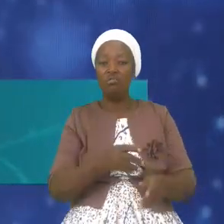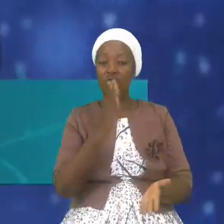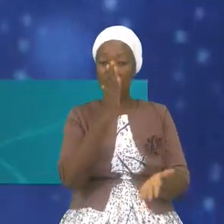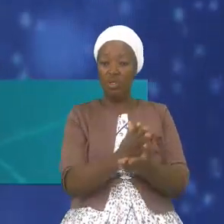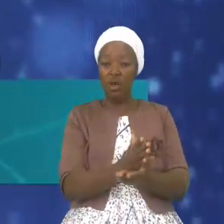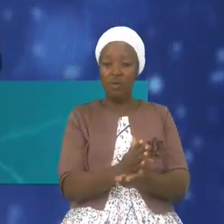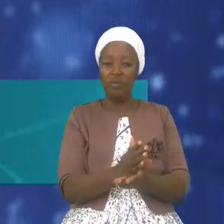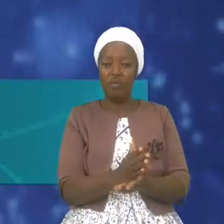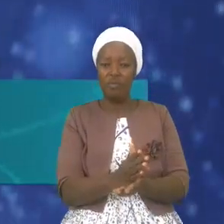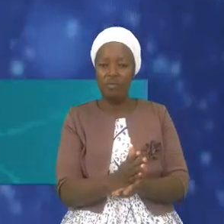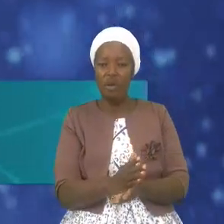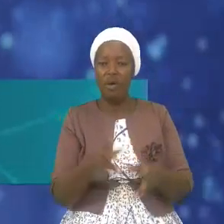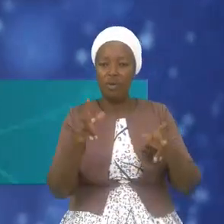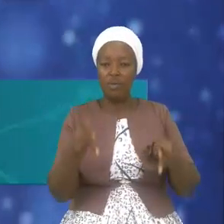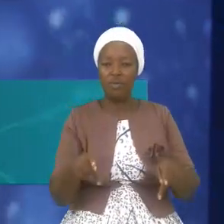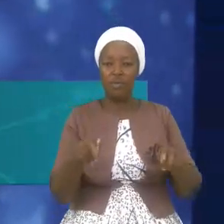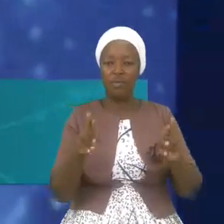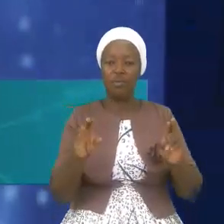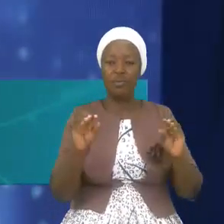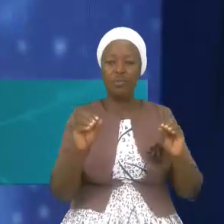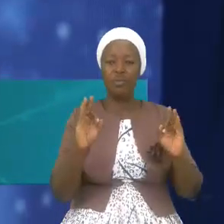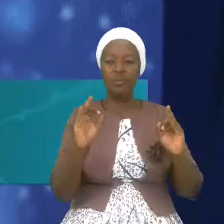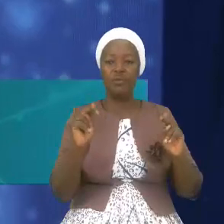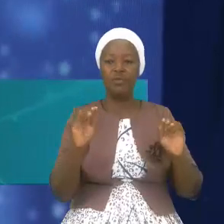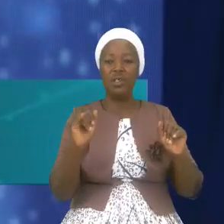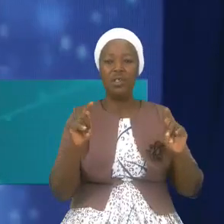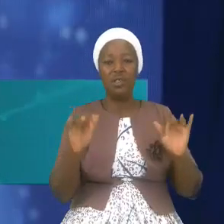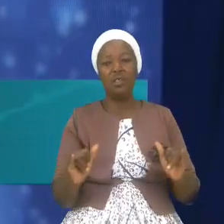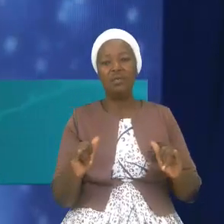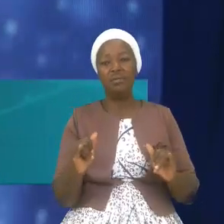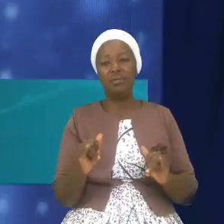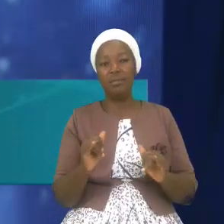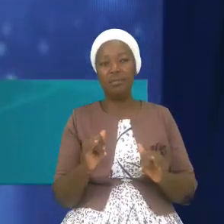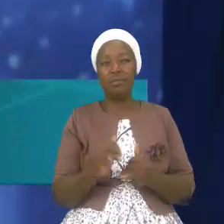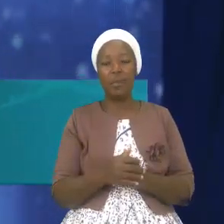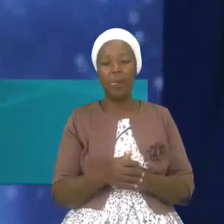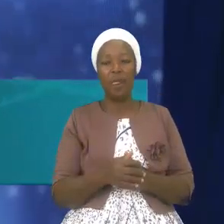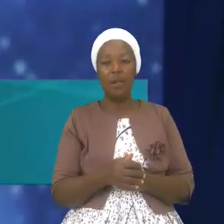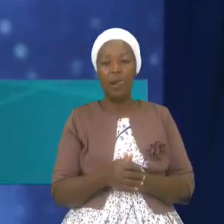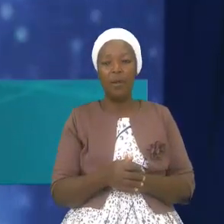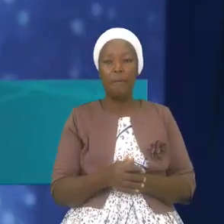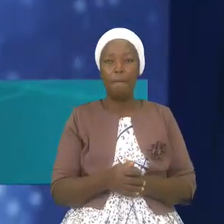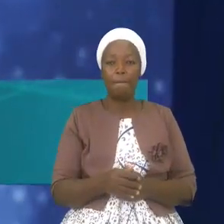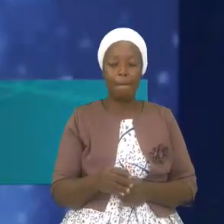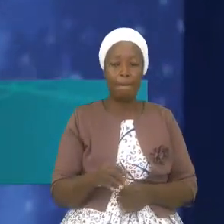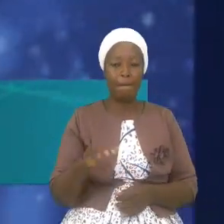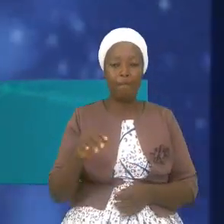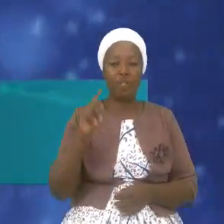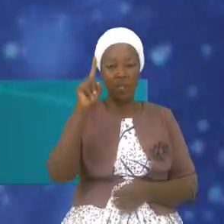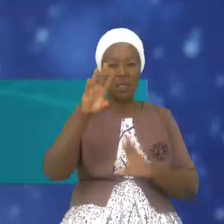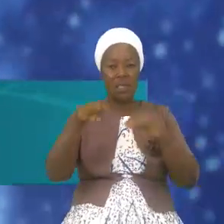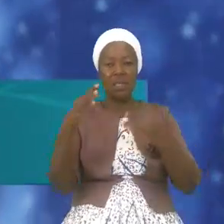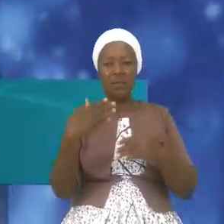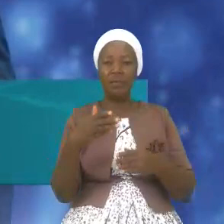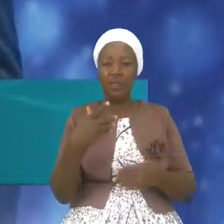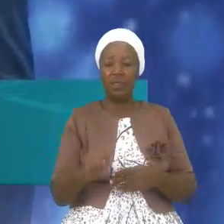the Almighty God. He gave the leeway, the green light to the corruption in his life.